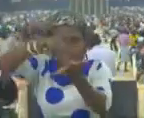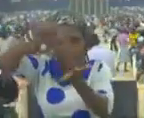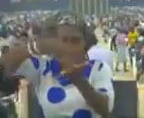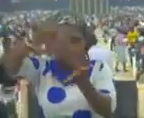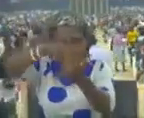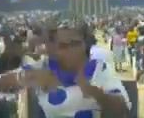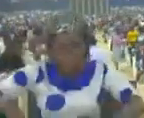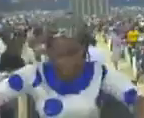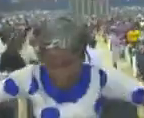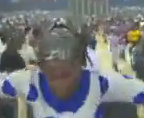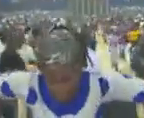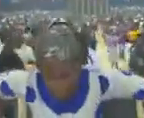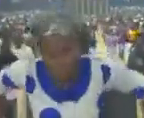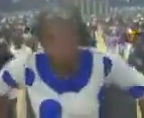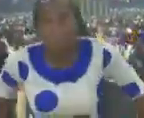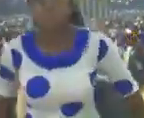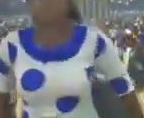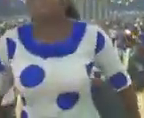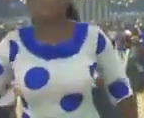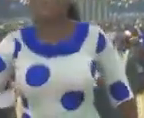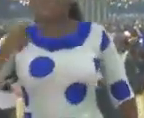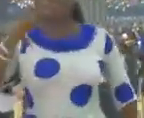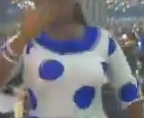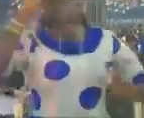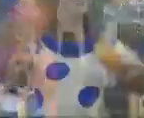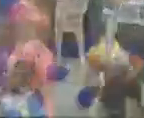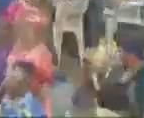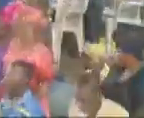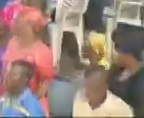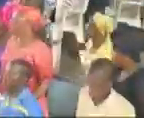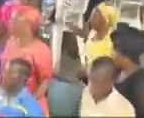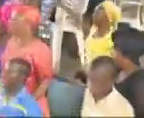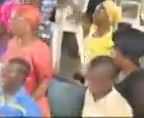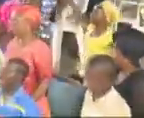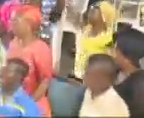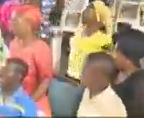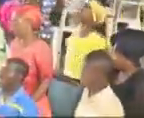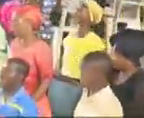Lift your voice to the Most High God. I say, Father,